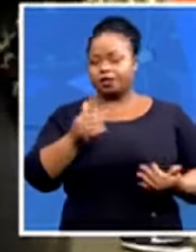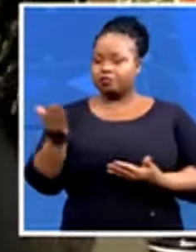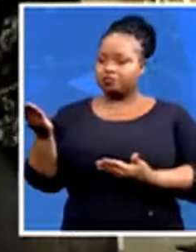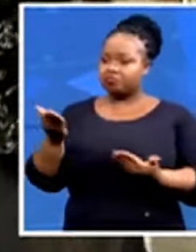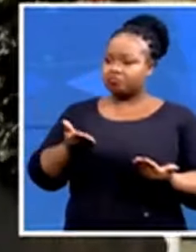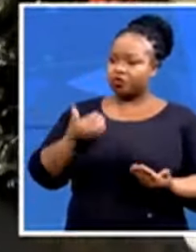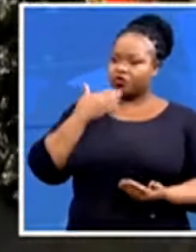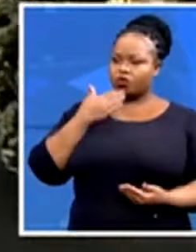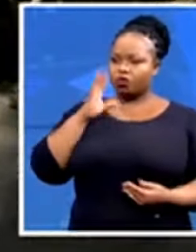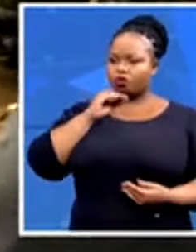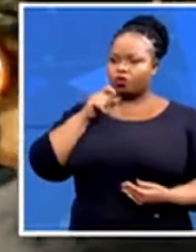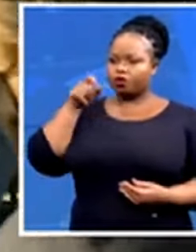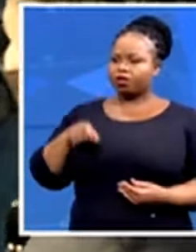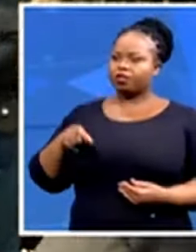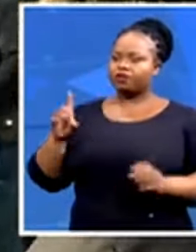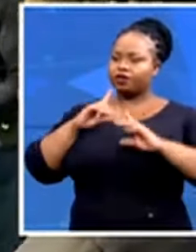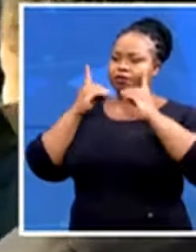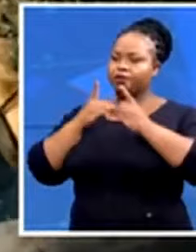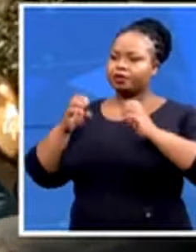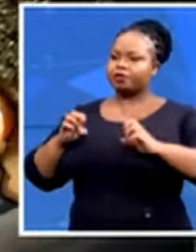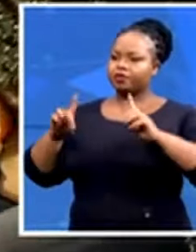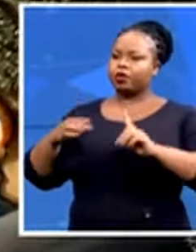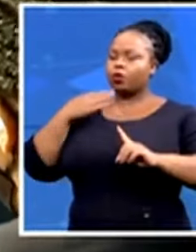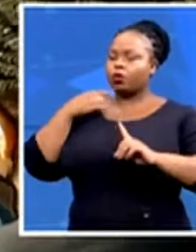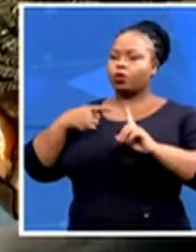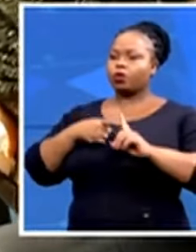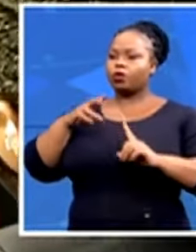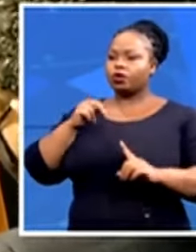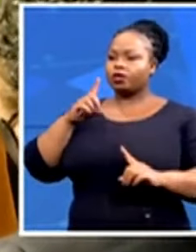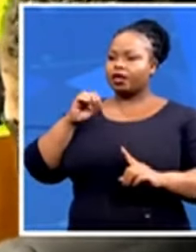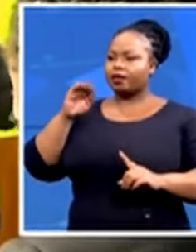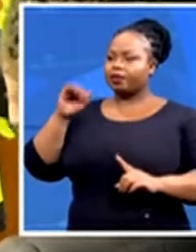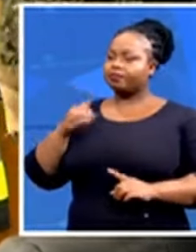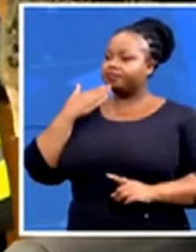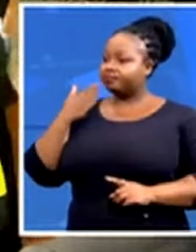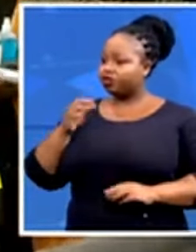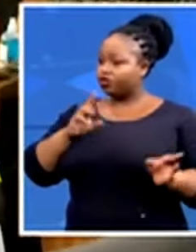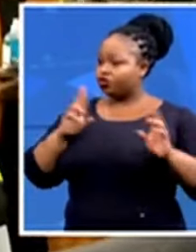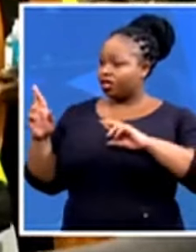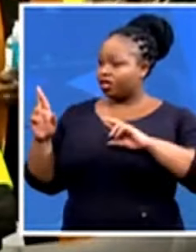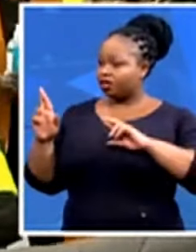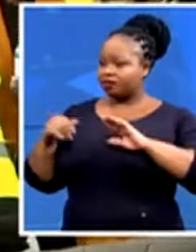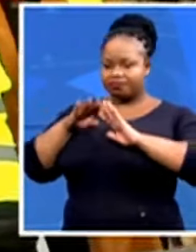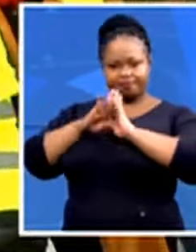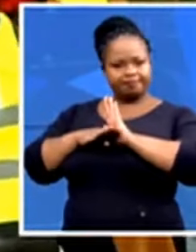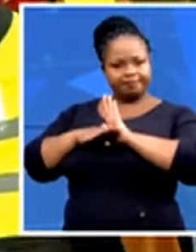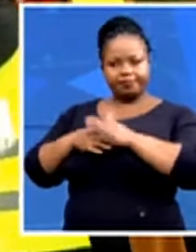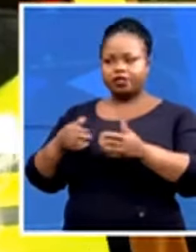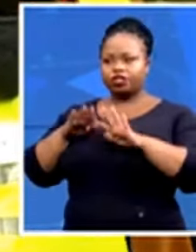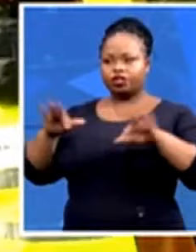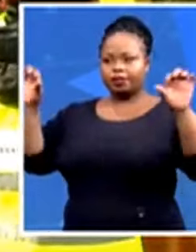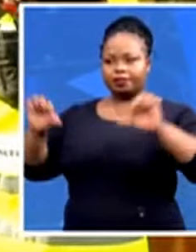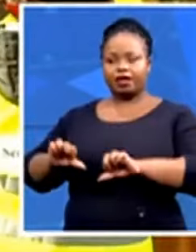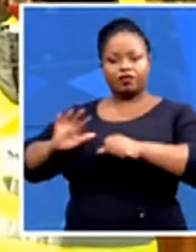Howard Ndaba. Thank you so much, sir, for your time. Are you ready as the province to receive a full capacity for learners? Thank you very much.